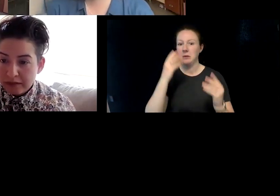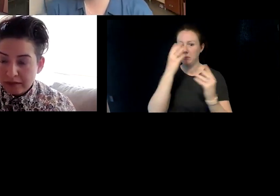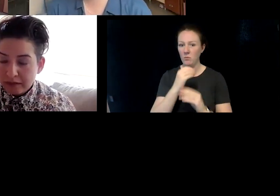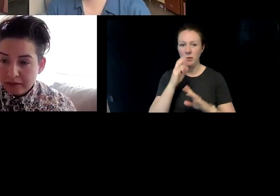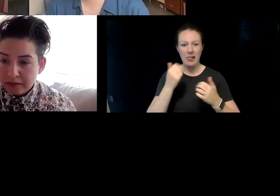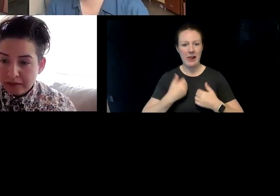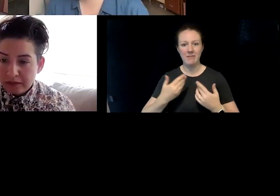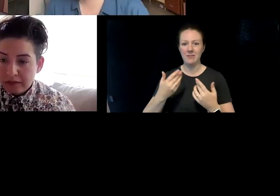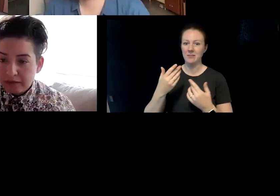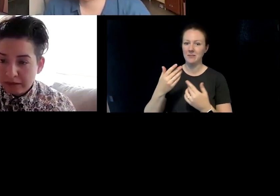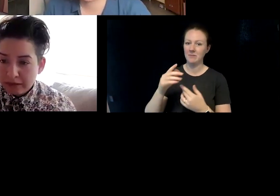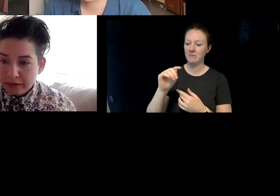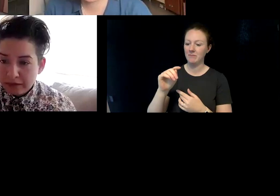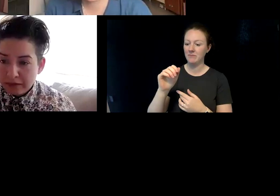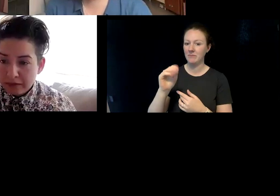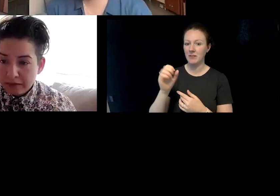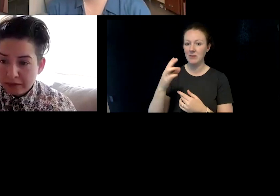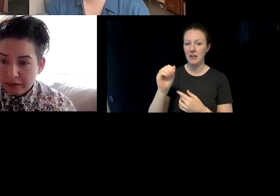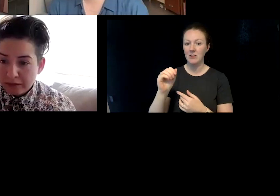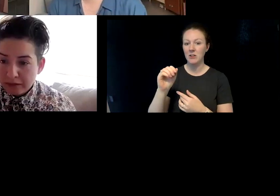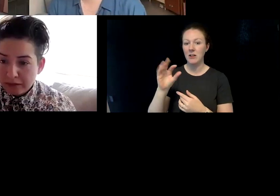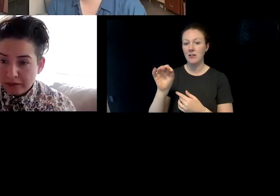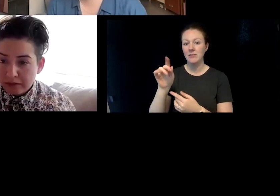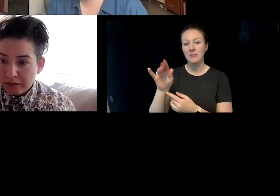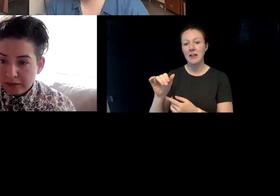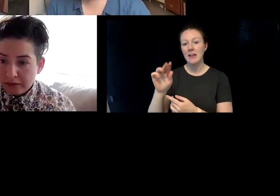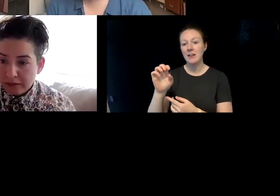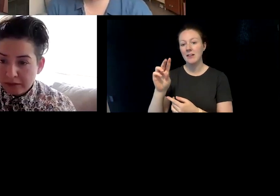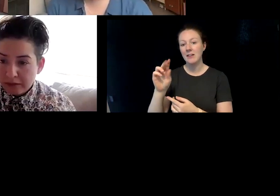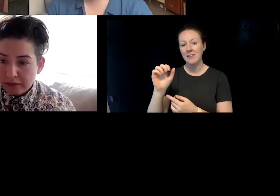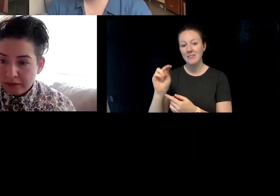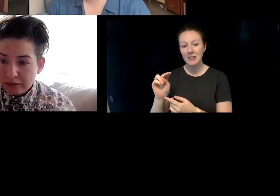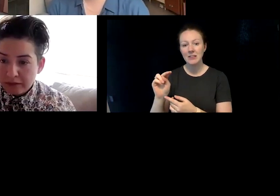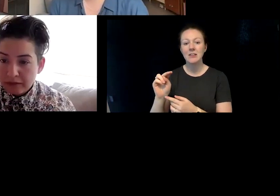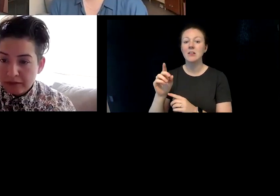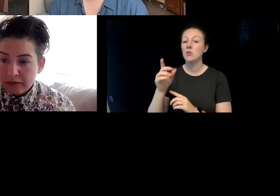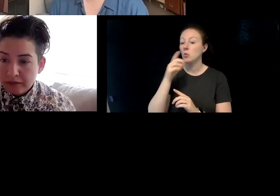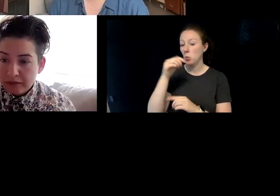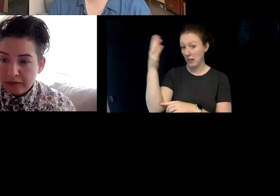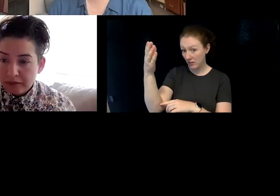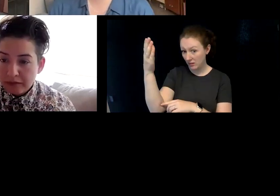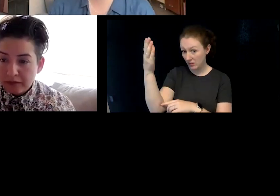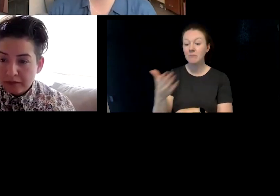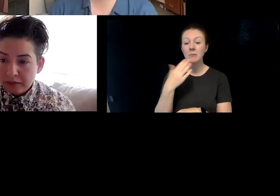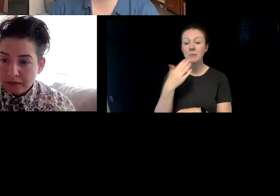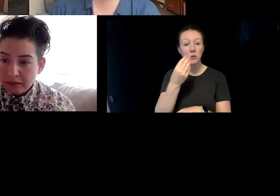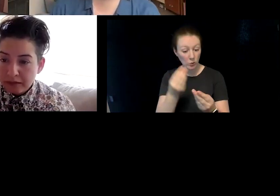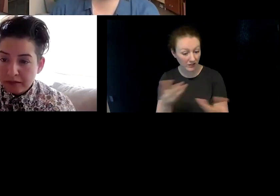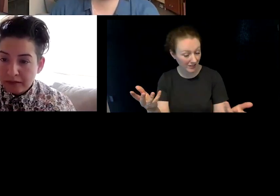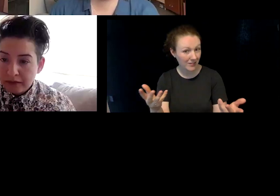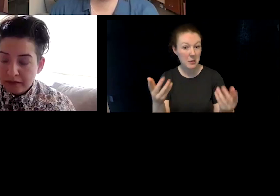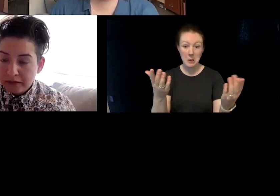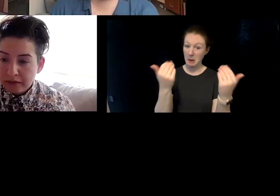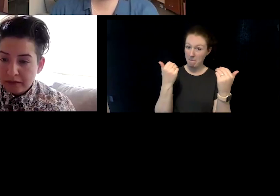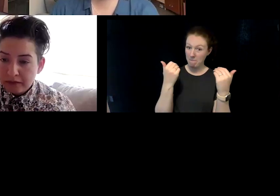Evans doing a keynote speech. We have a bunch of artistic offerings. We have a bunch of good food. So please, if you would